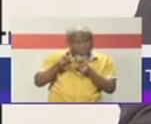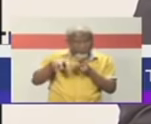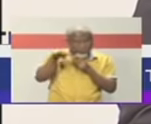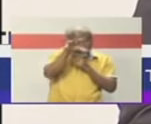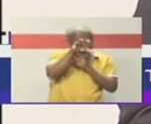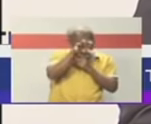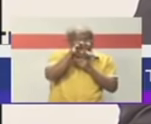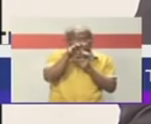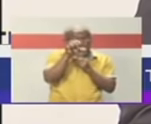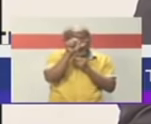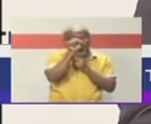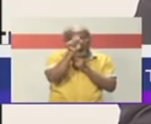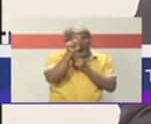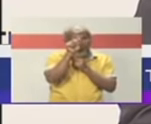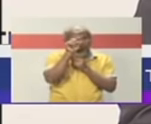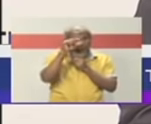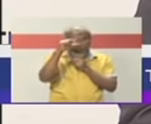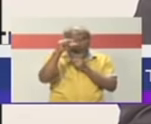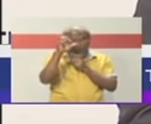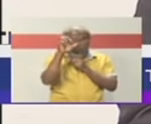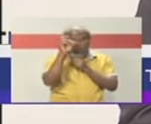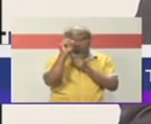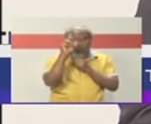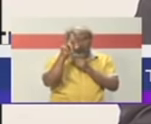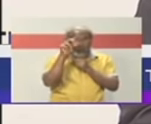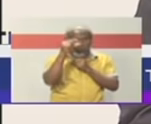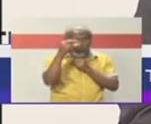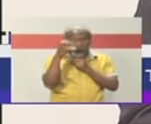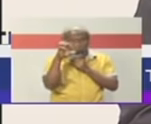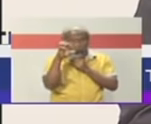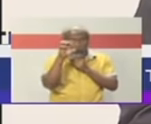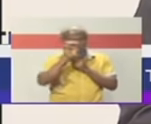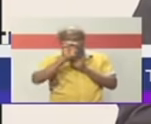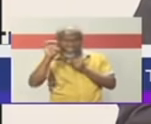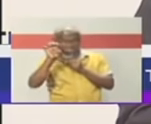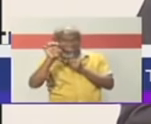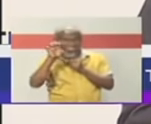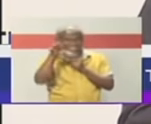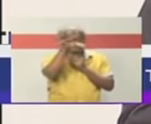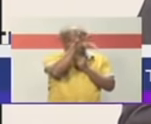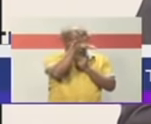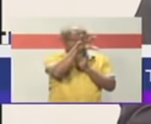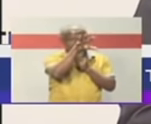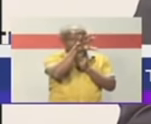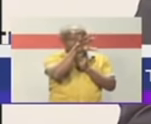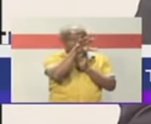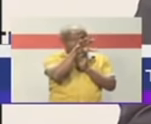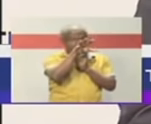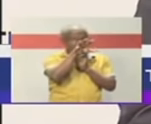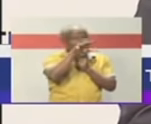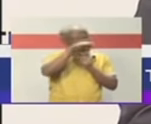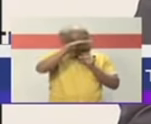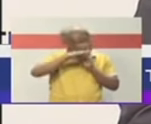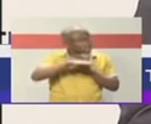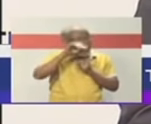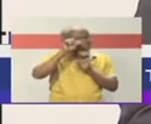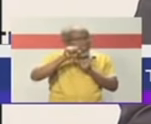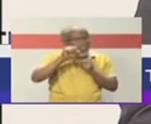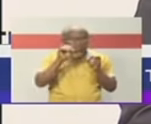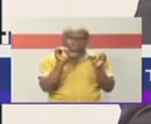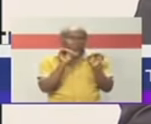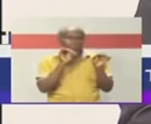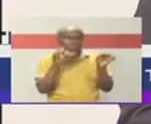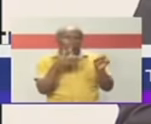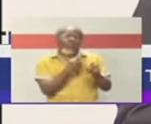is an unvaccinated minor, and our investigations have shown that this individual would